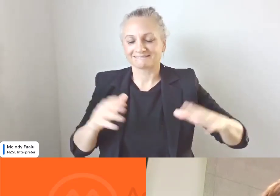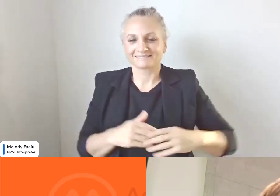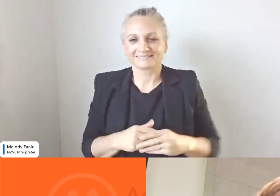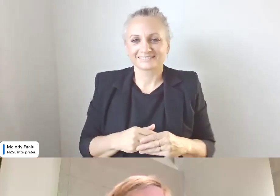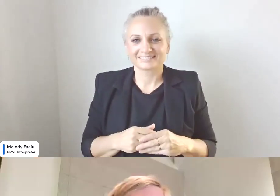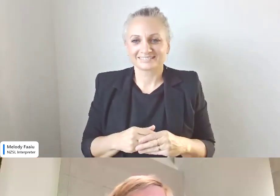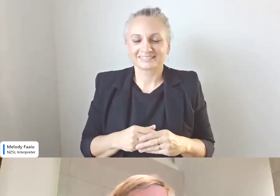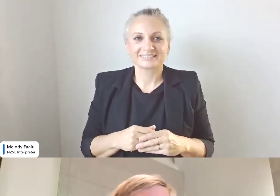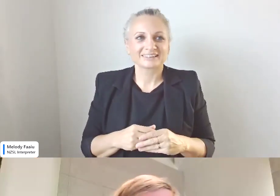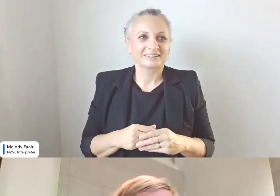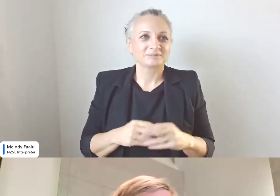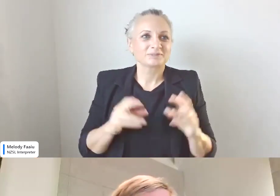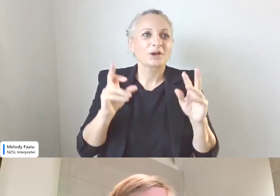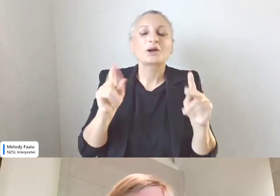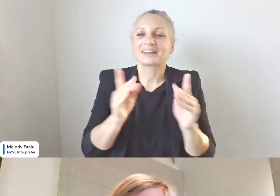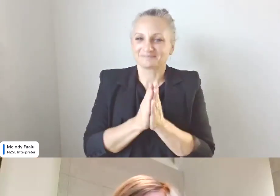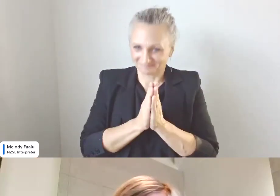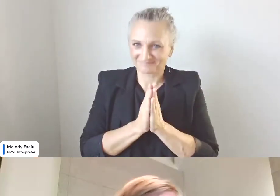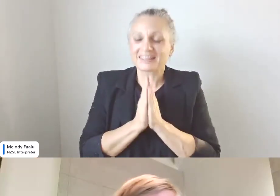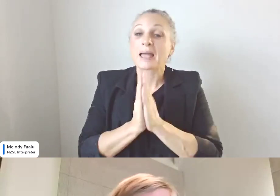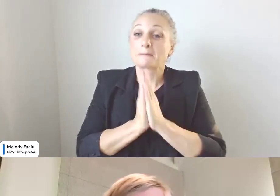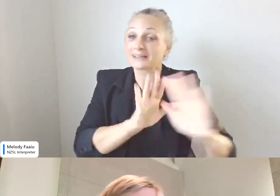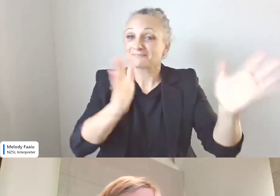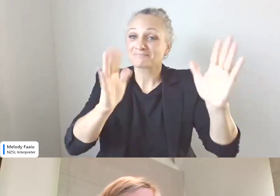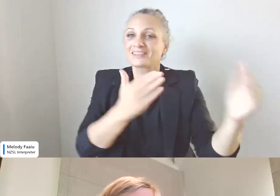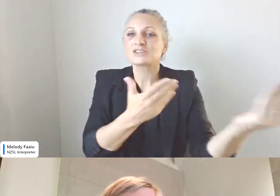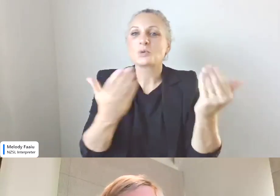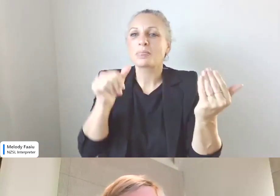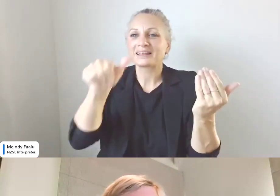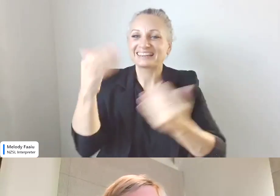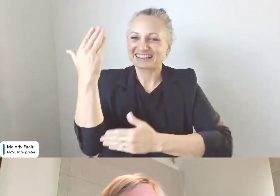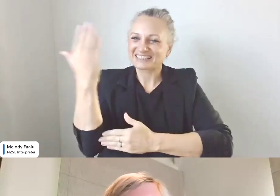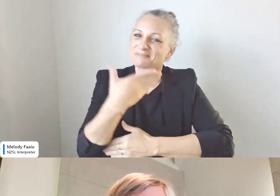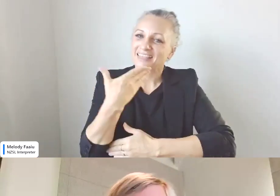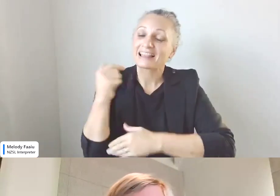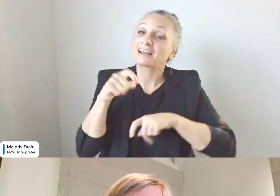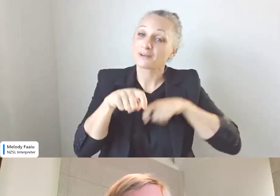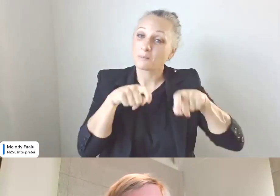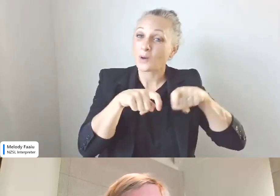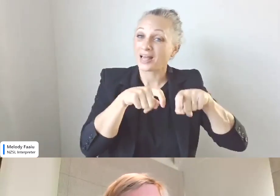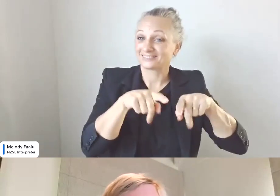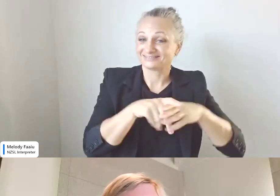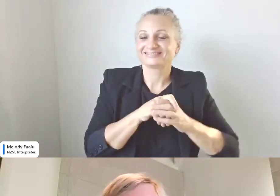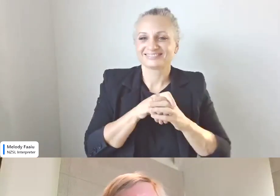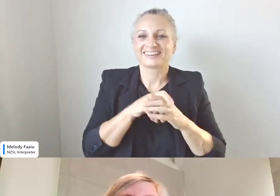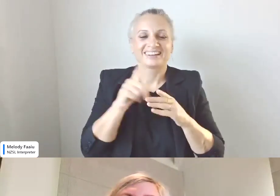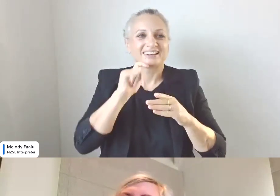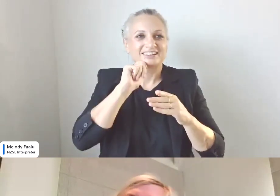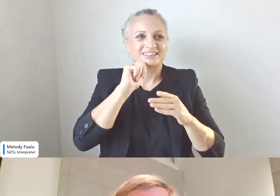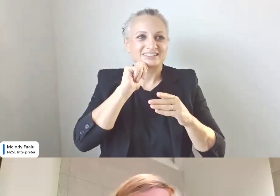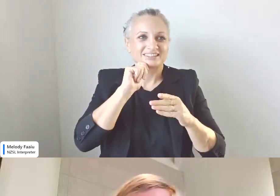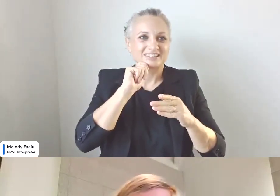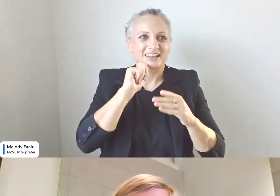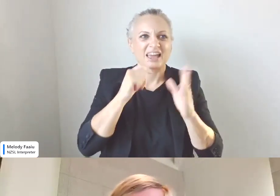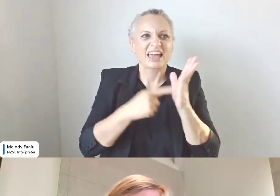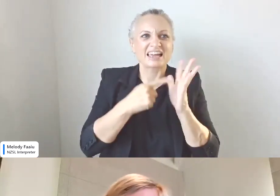Okay. Well, please join me to welcome the next speaker, which is the lovely Paula Tesoro. I